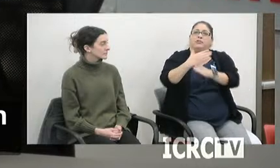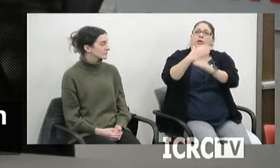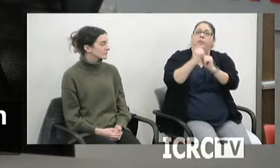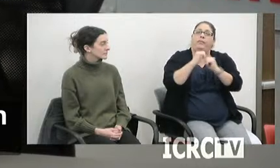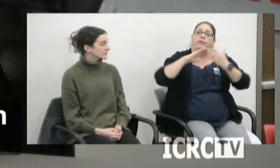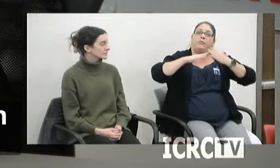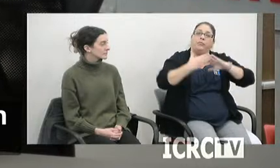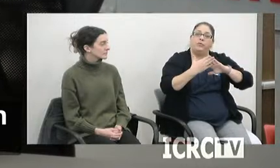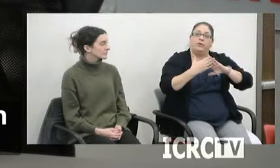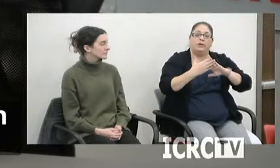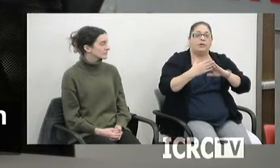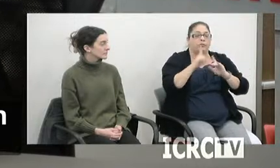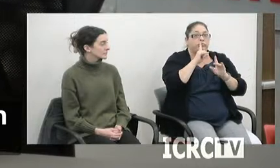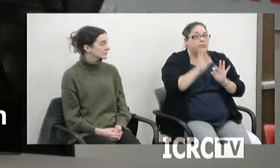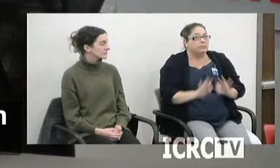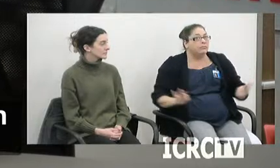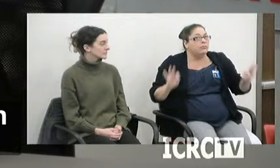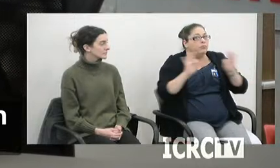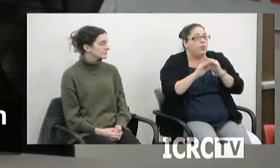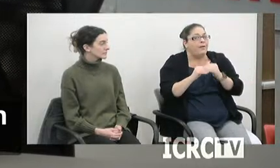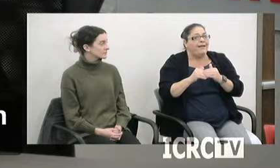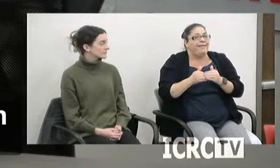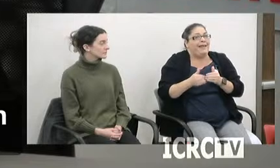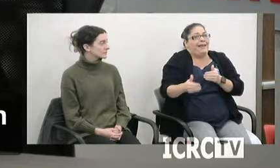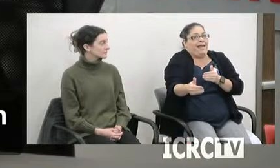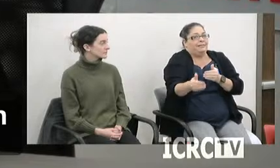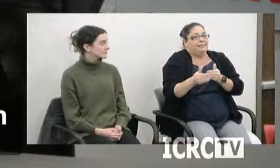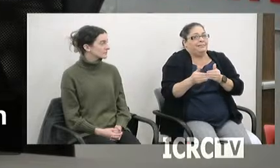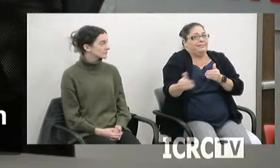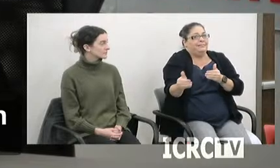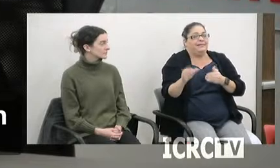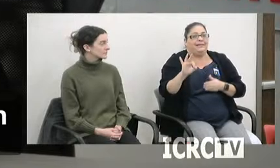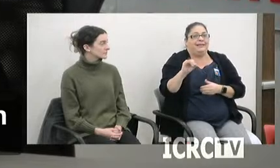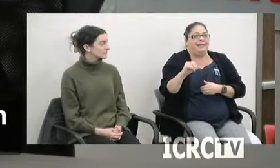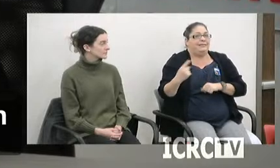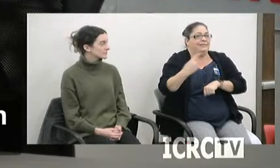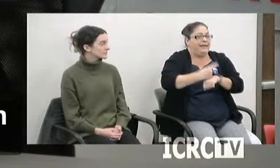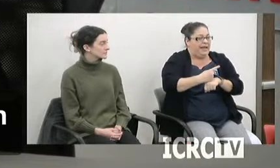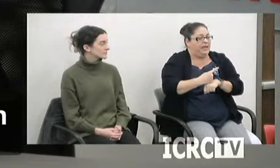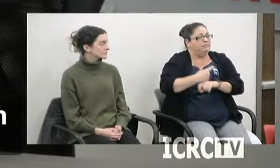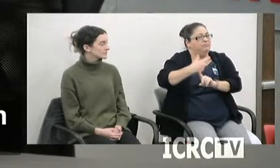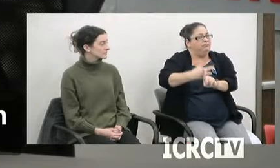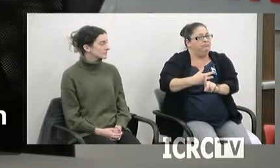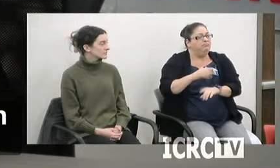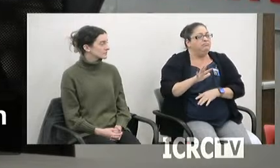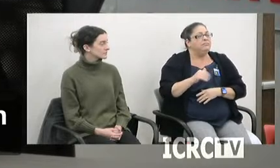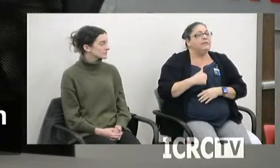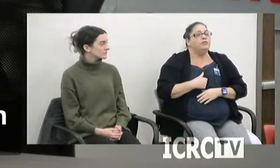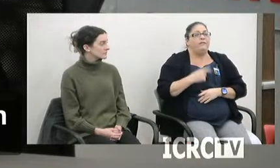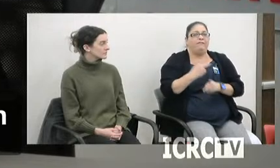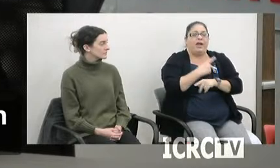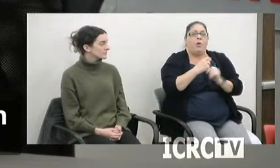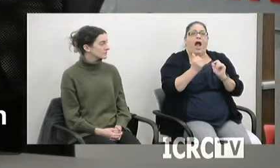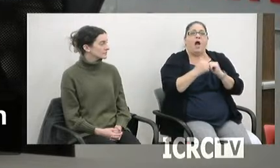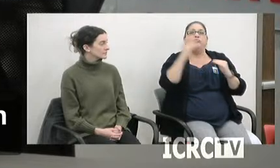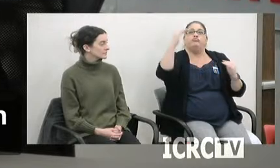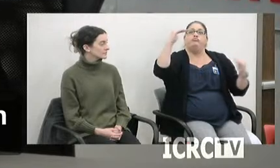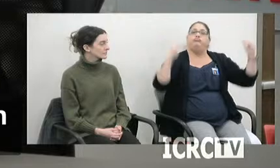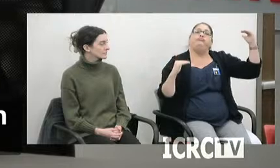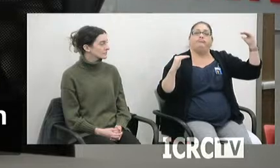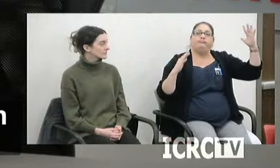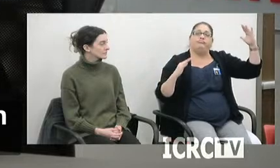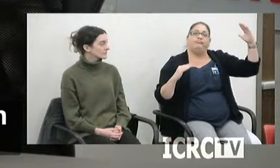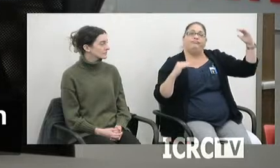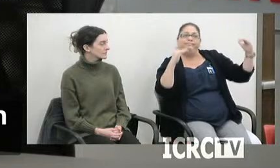really important next 90 days ahead of us to really figure out how to right-size our district to